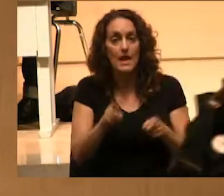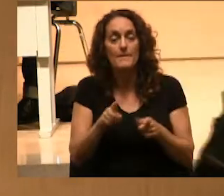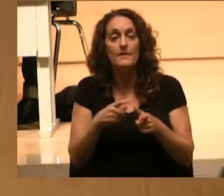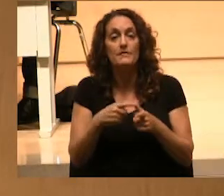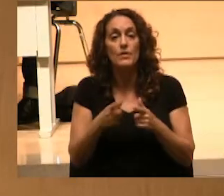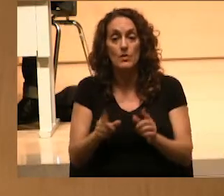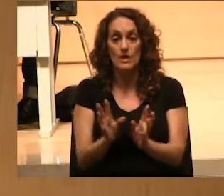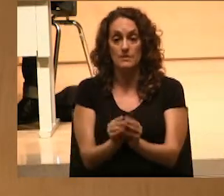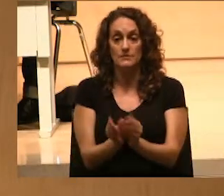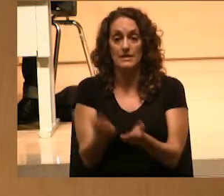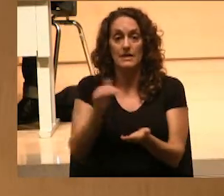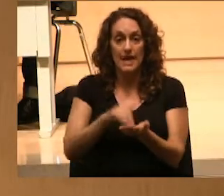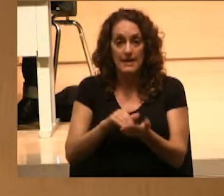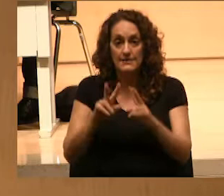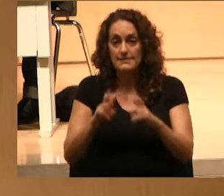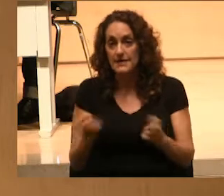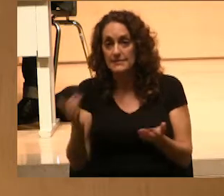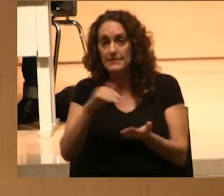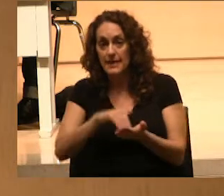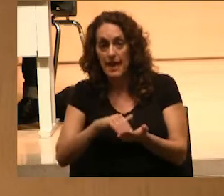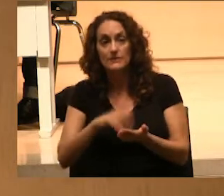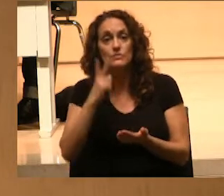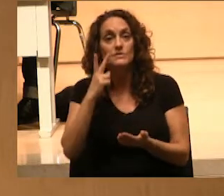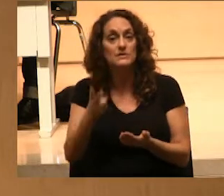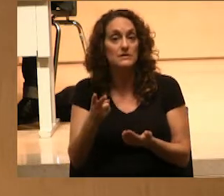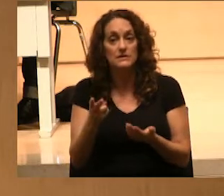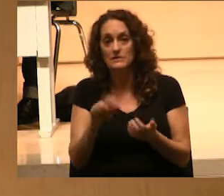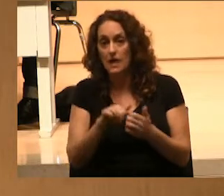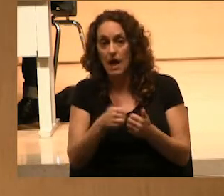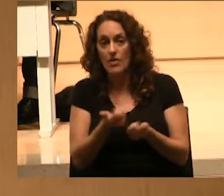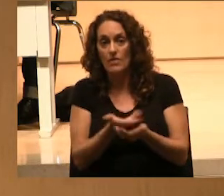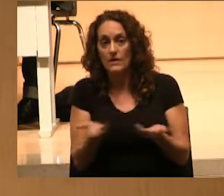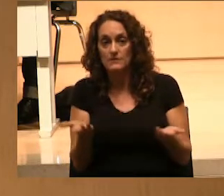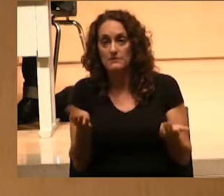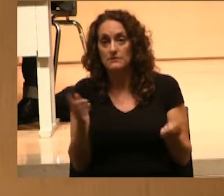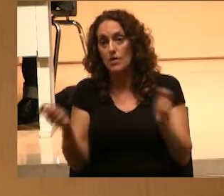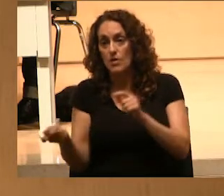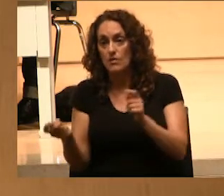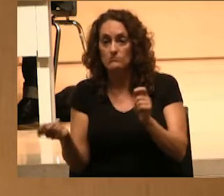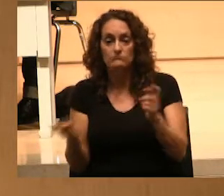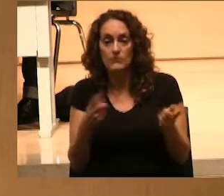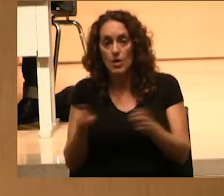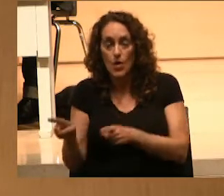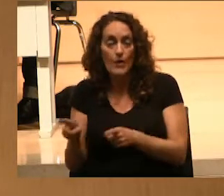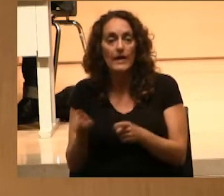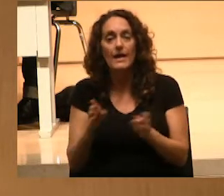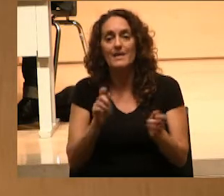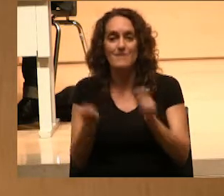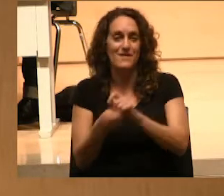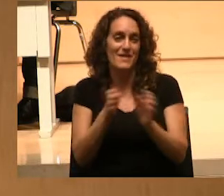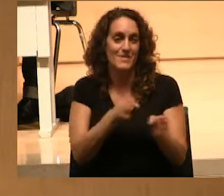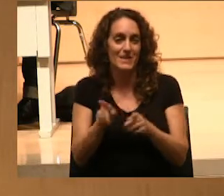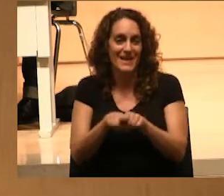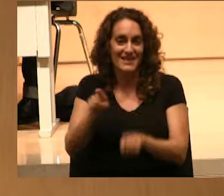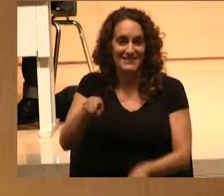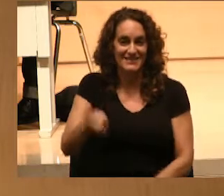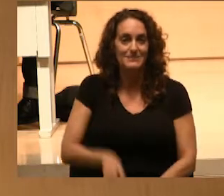talk with you again to get a sense of how things are going for everyone involved and modify the plan as needed.